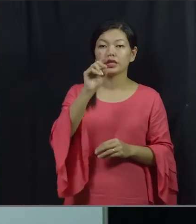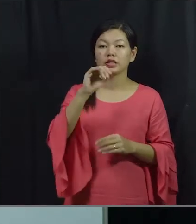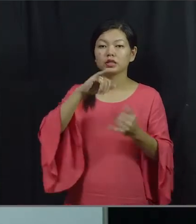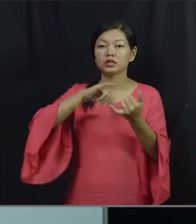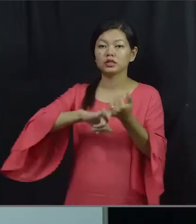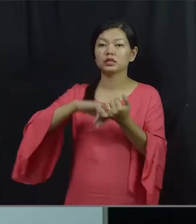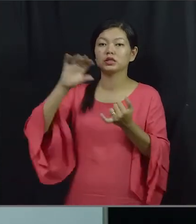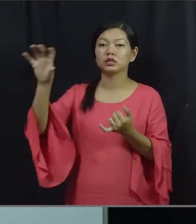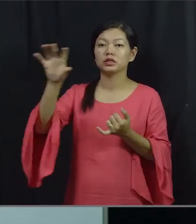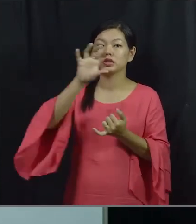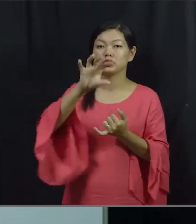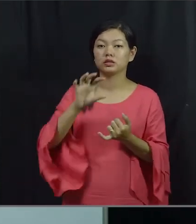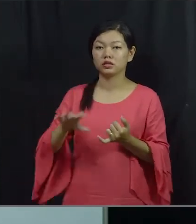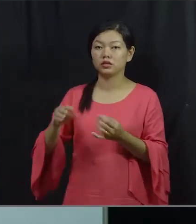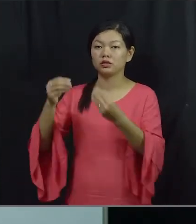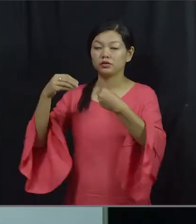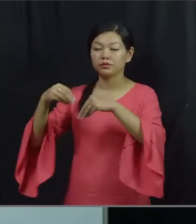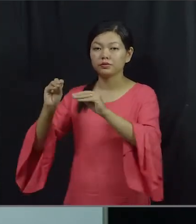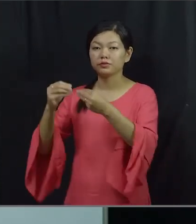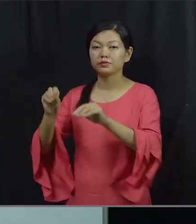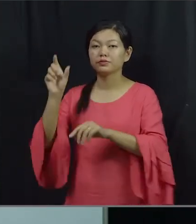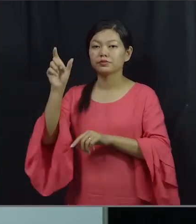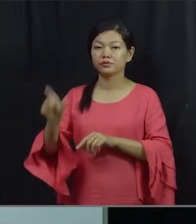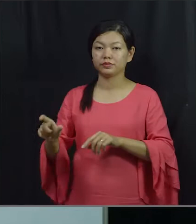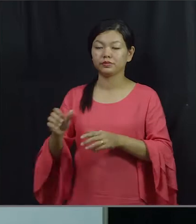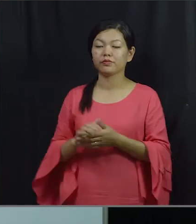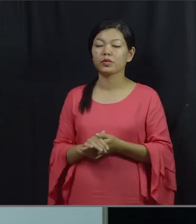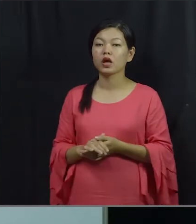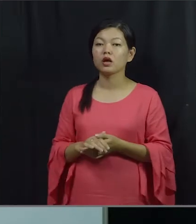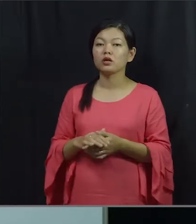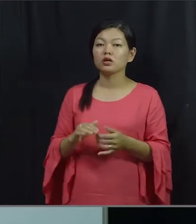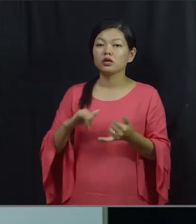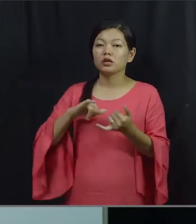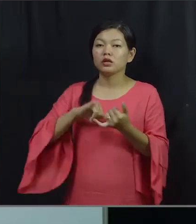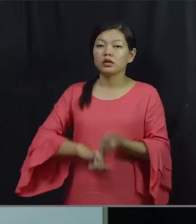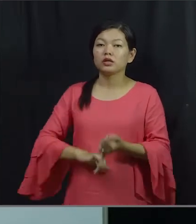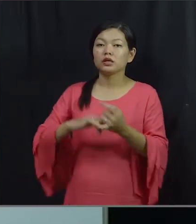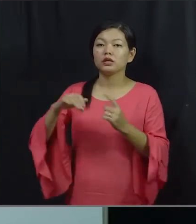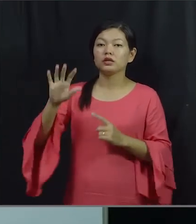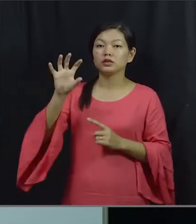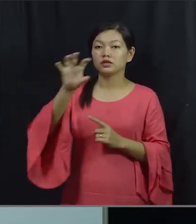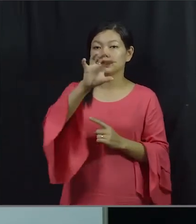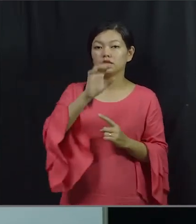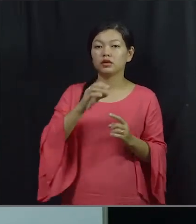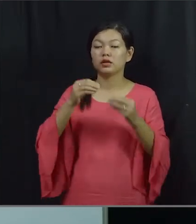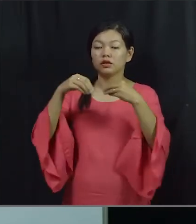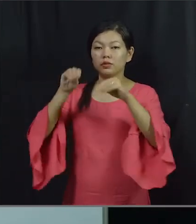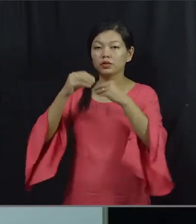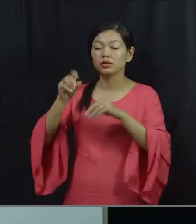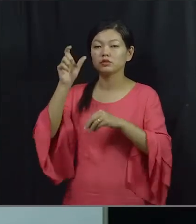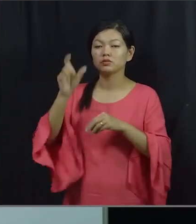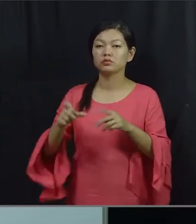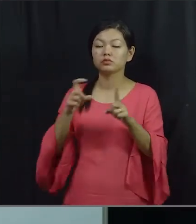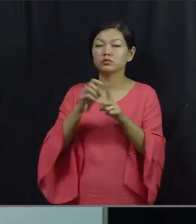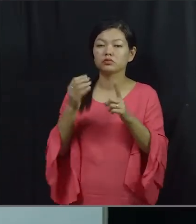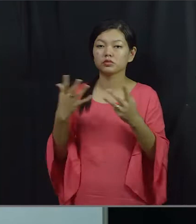trading above the local level and trades on the state level, you got? When a trader start trading above